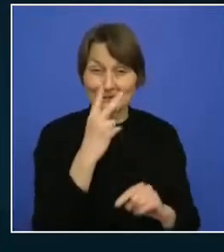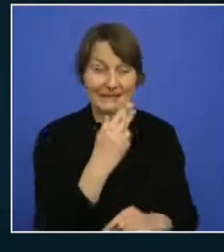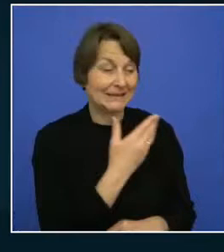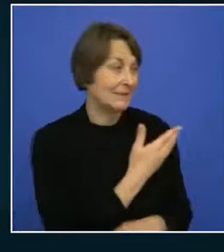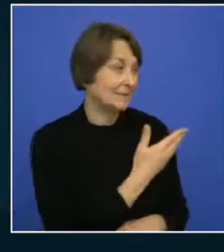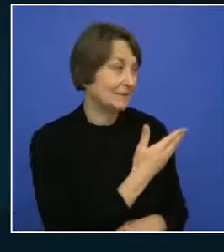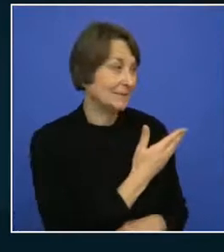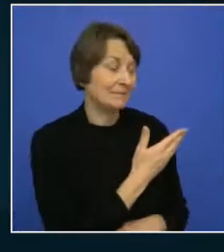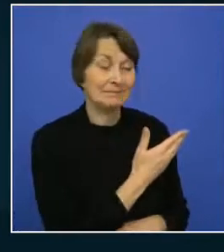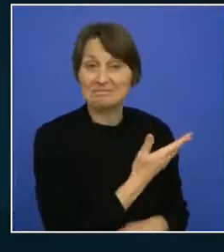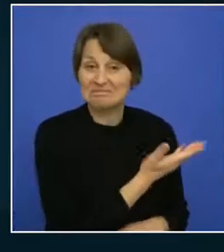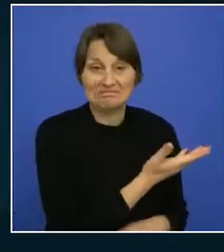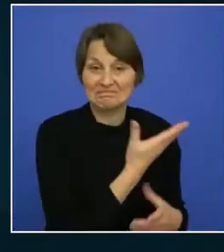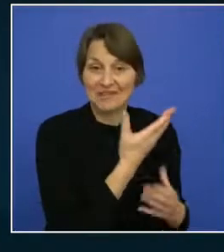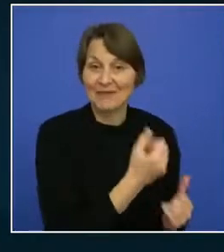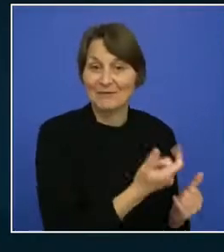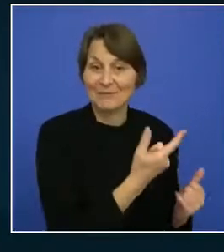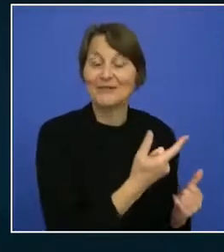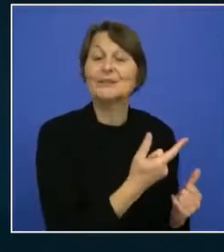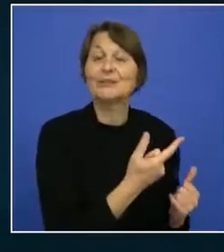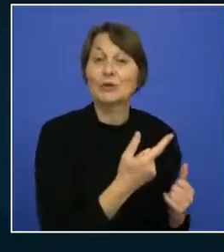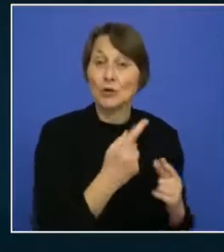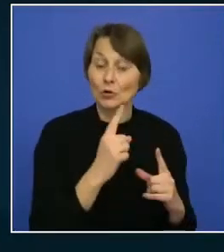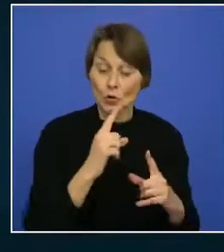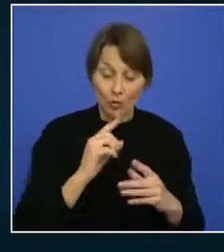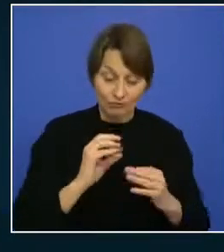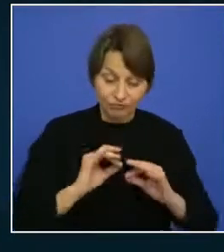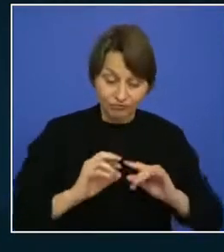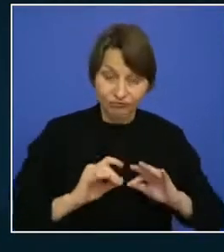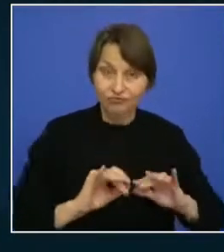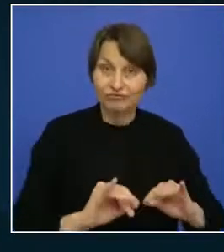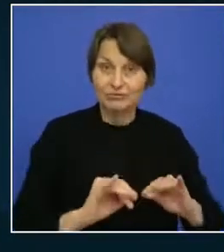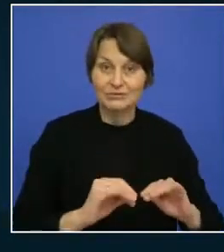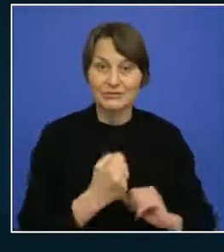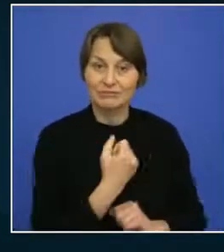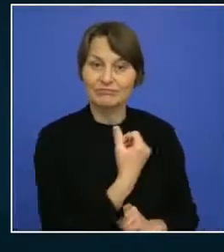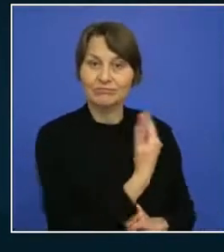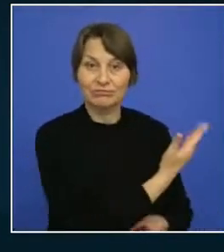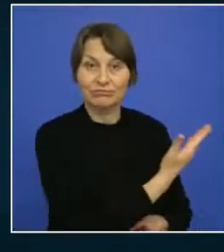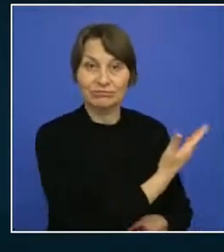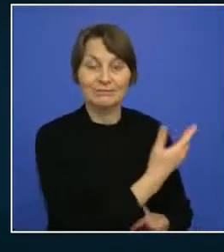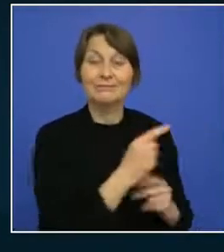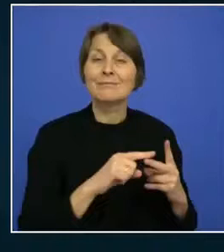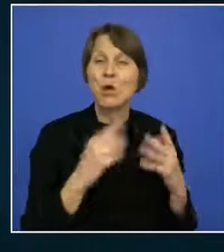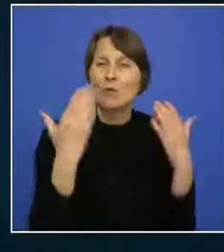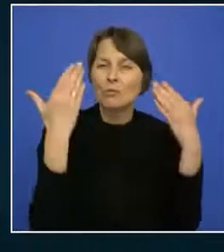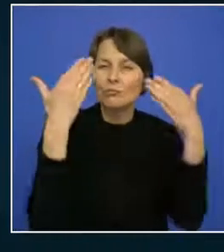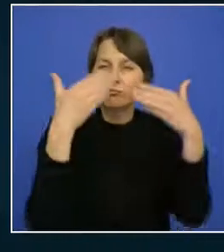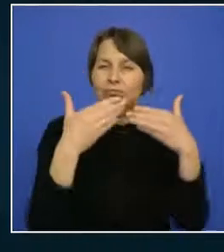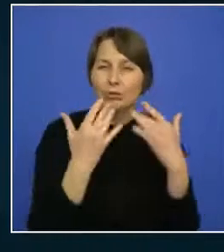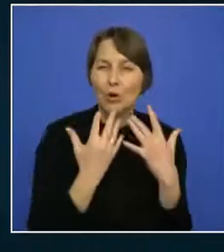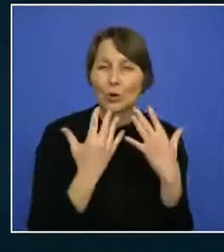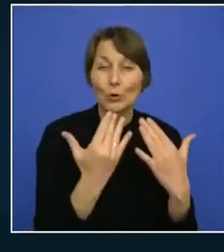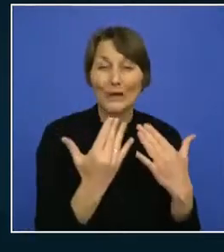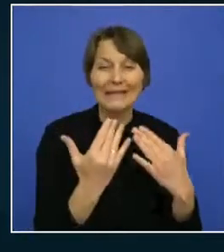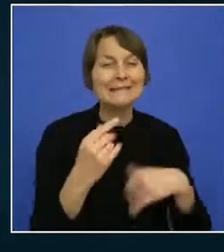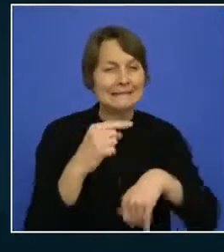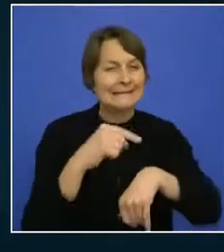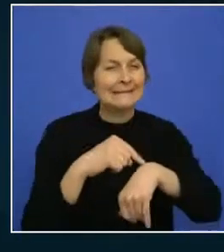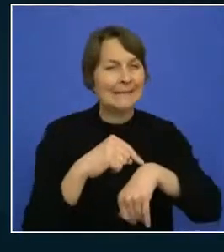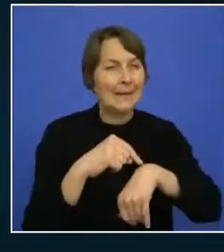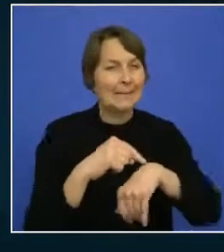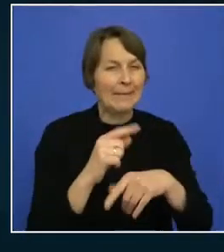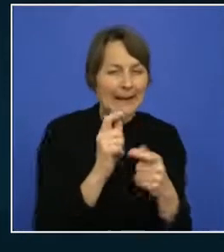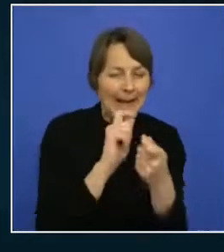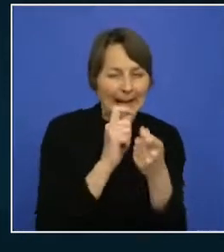it. You're going to spin it up and you get it. The darker green, these are things that are going to need a little more customization. And